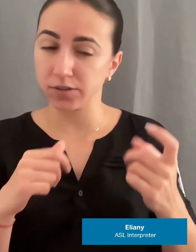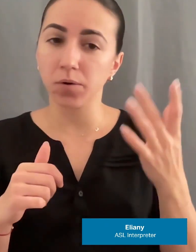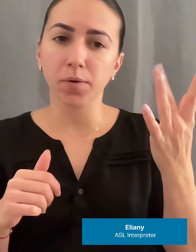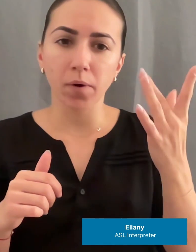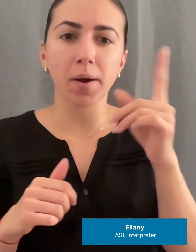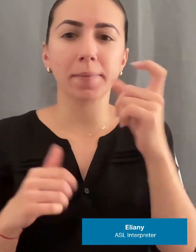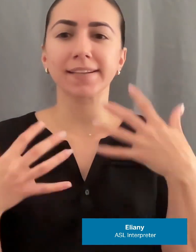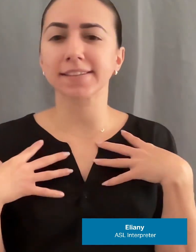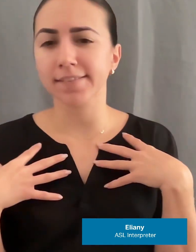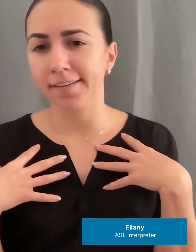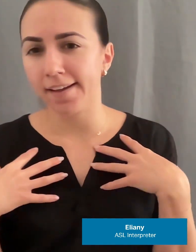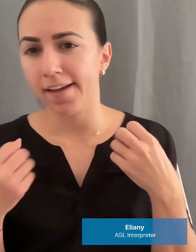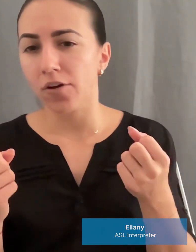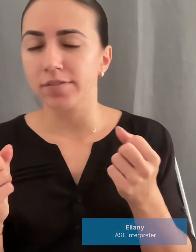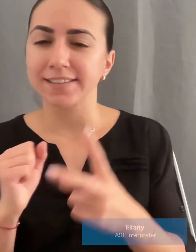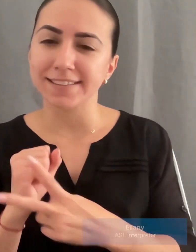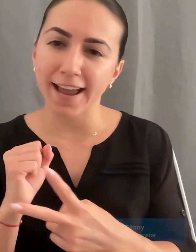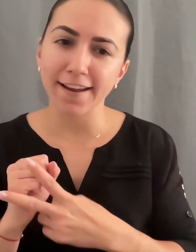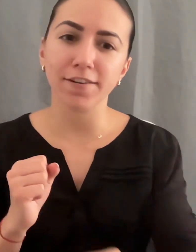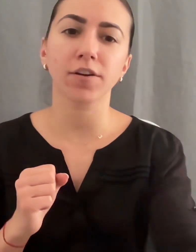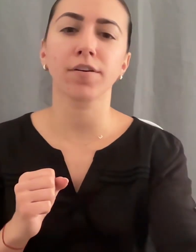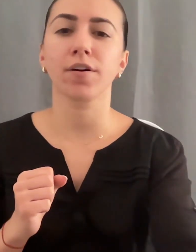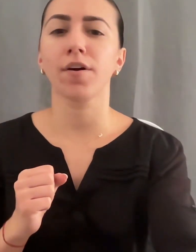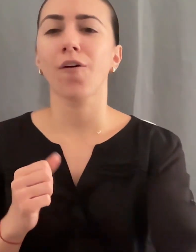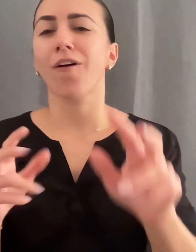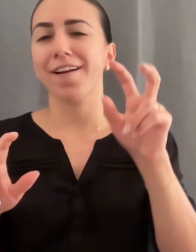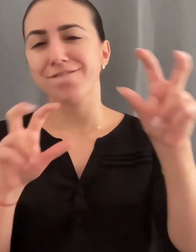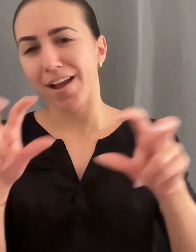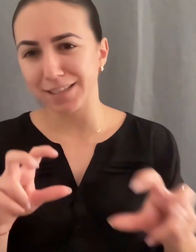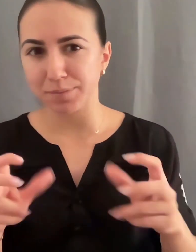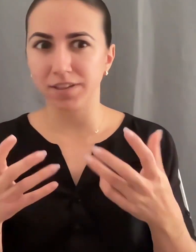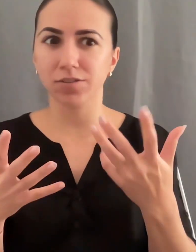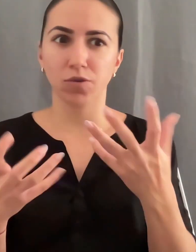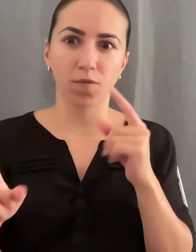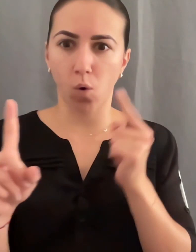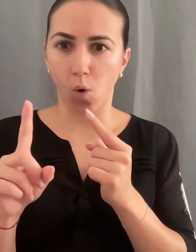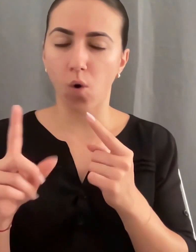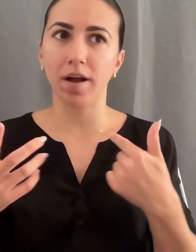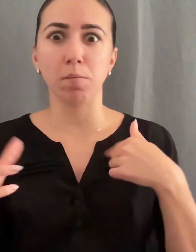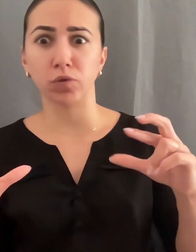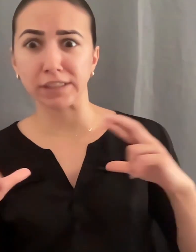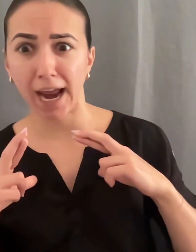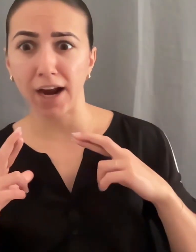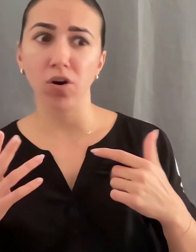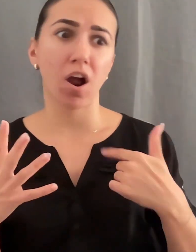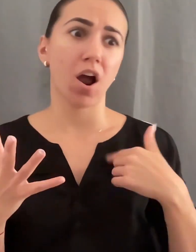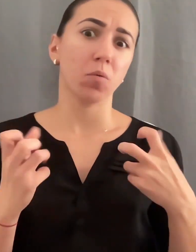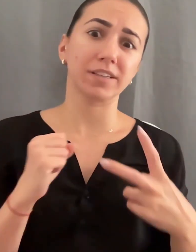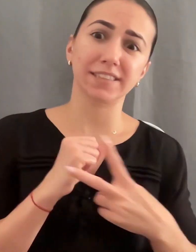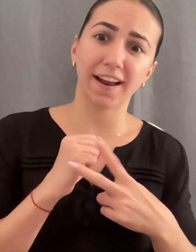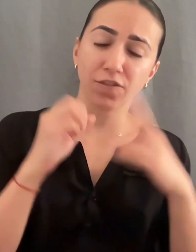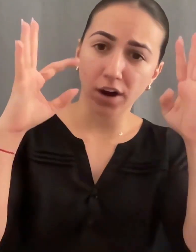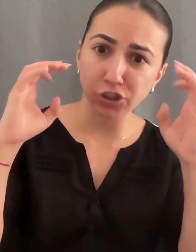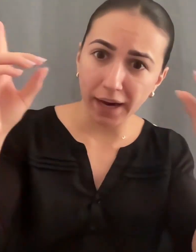a health savings account or some kind of investment product, you have a purpose at the end, right? I'm going to retire, I'm going to save for higher